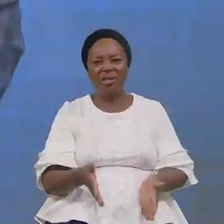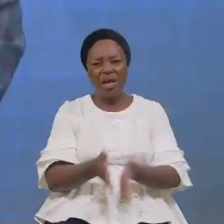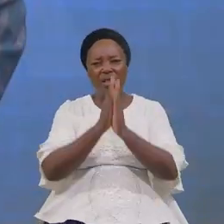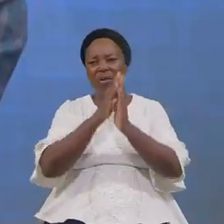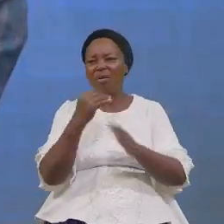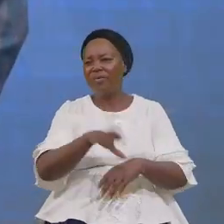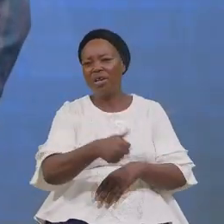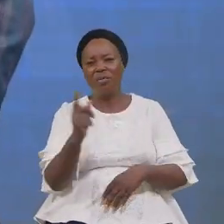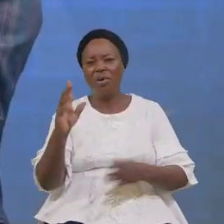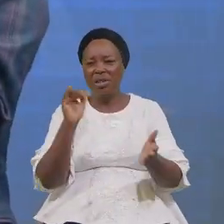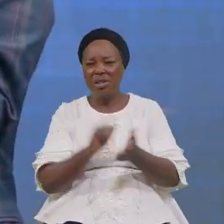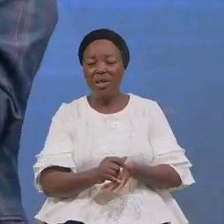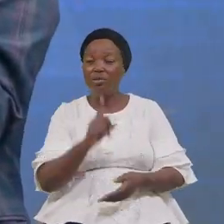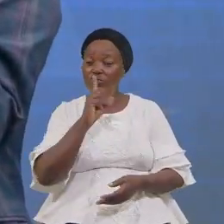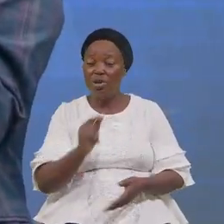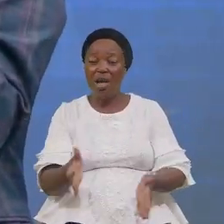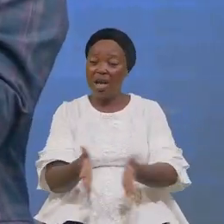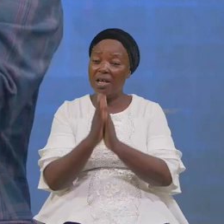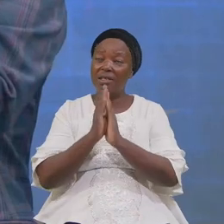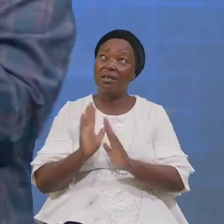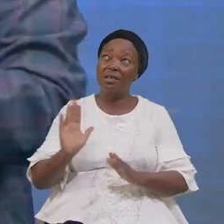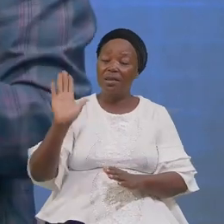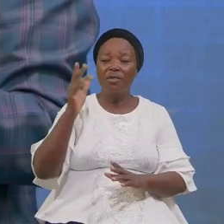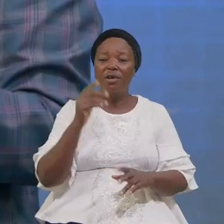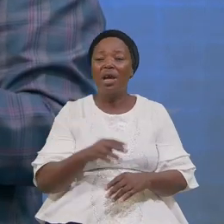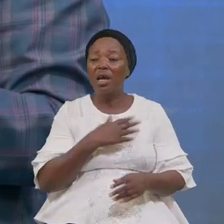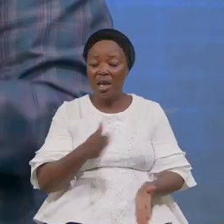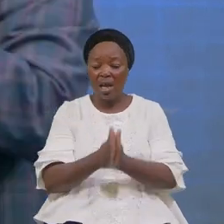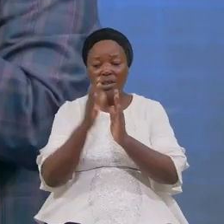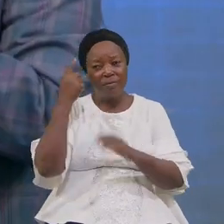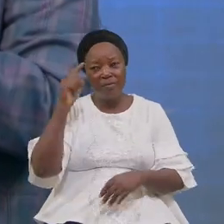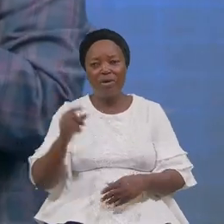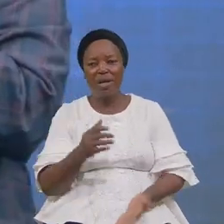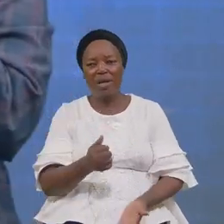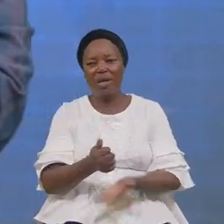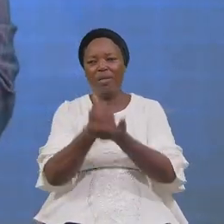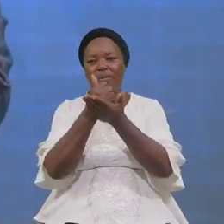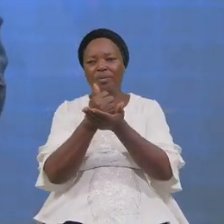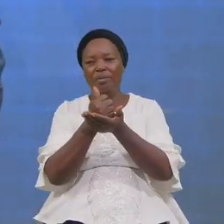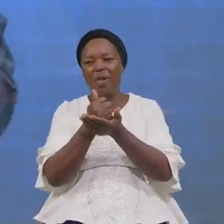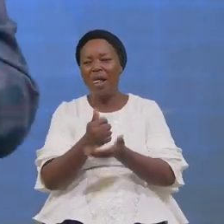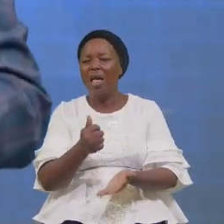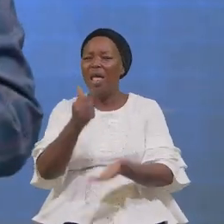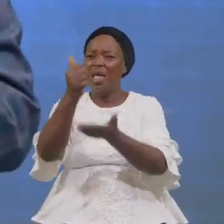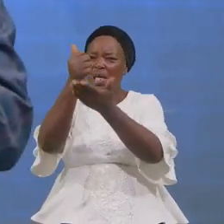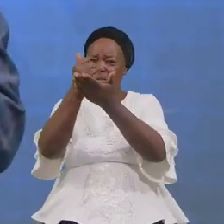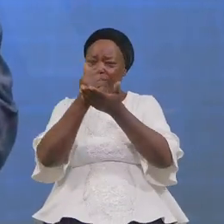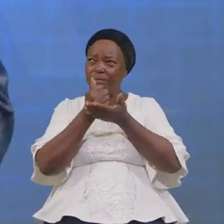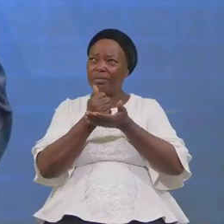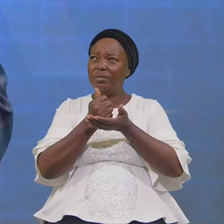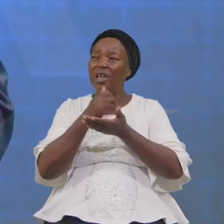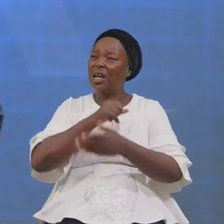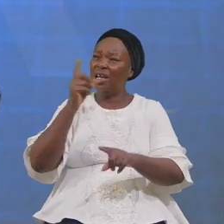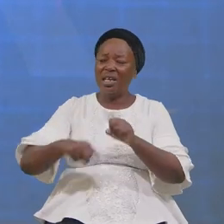that is sincerely asking for help. Help me, I cannot help